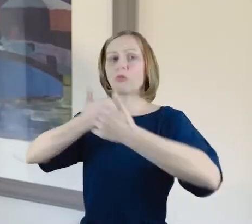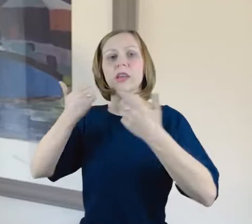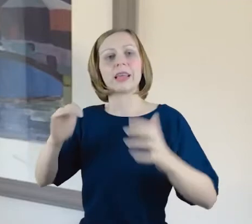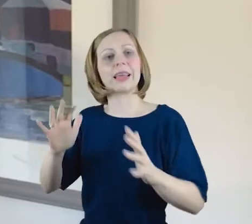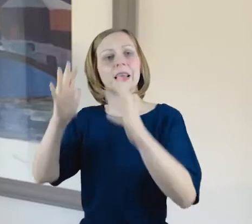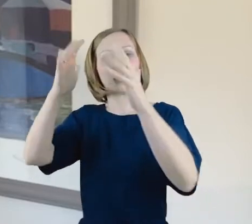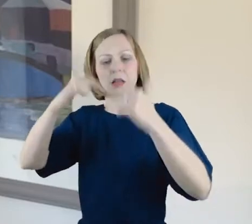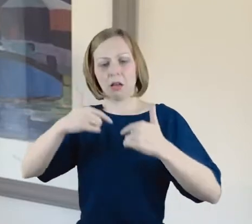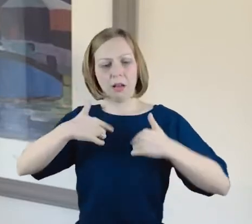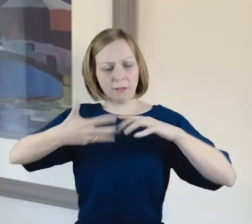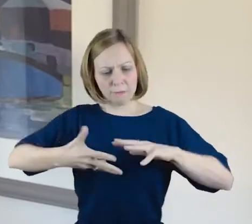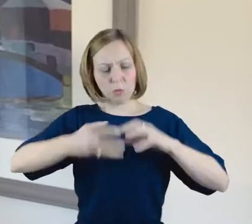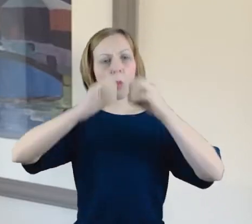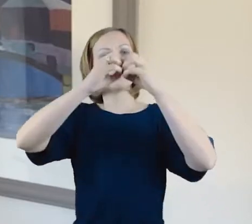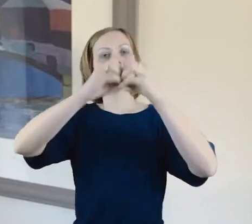made.